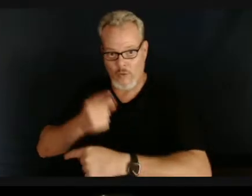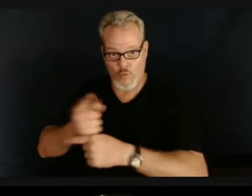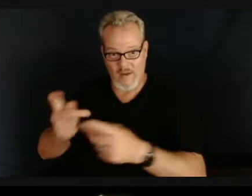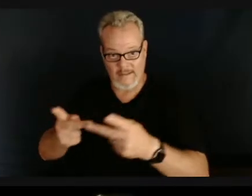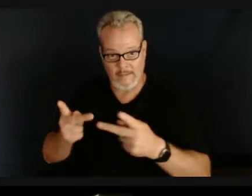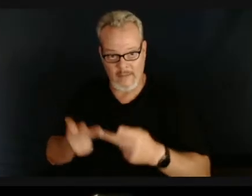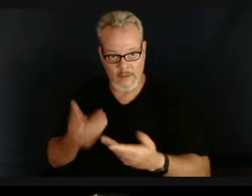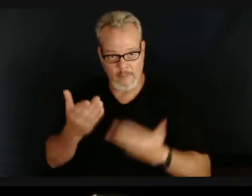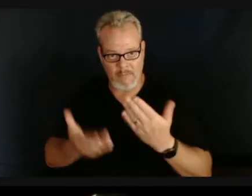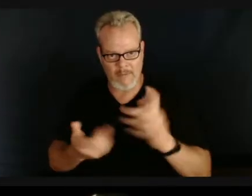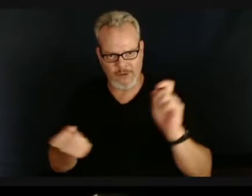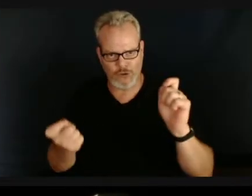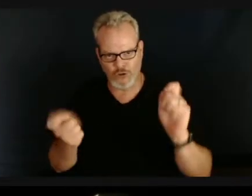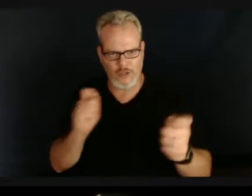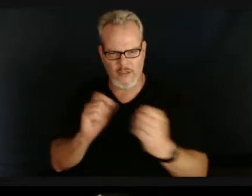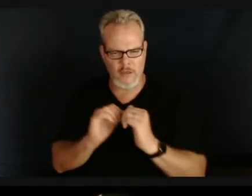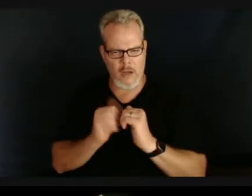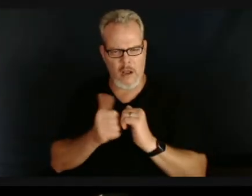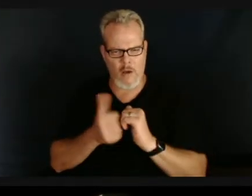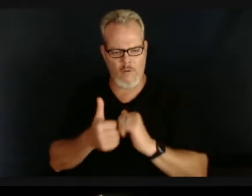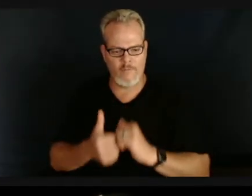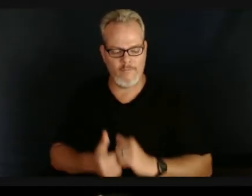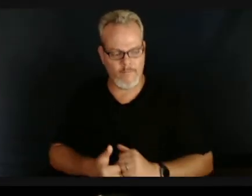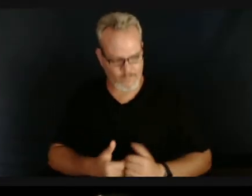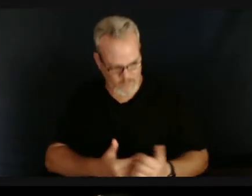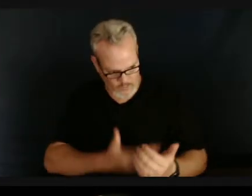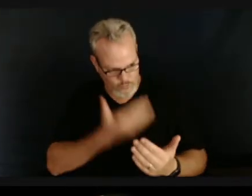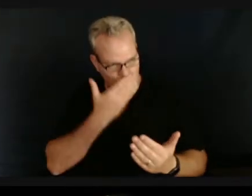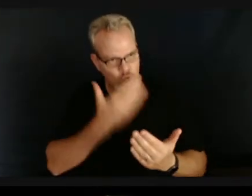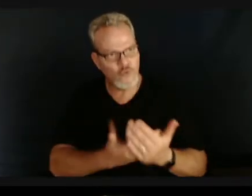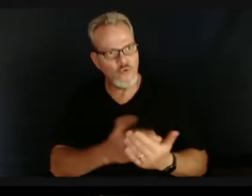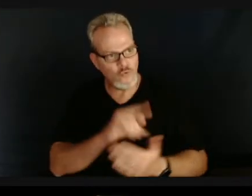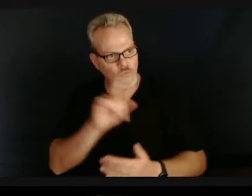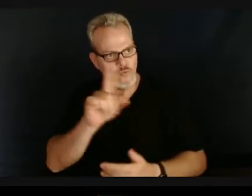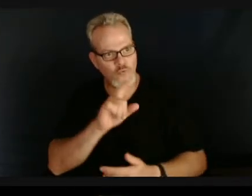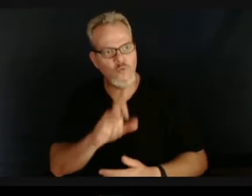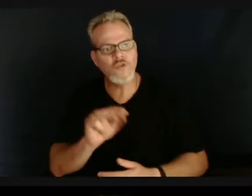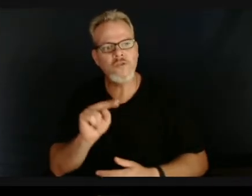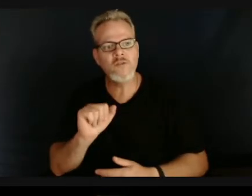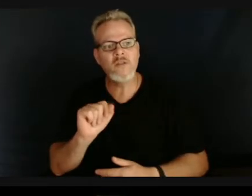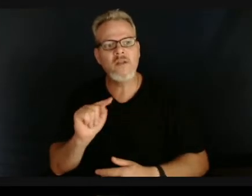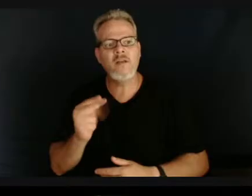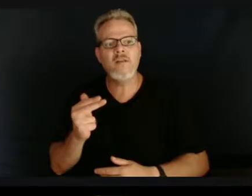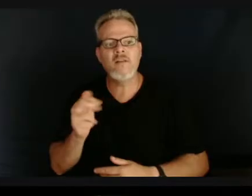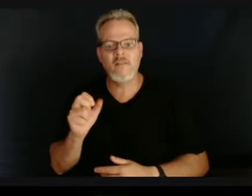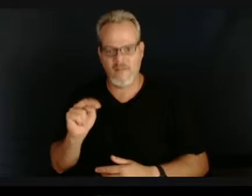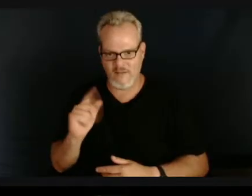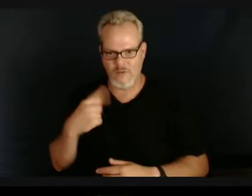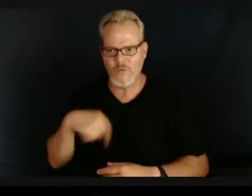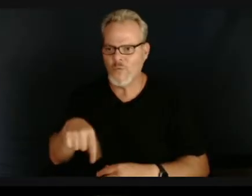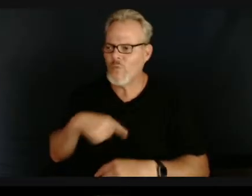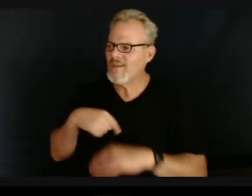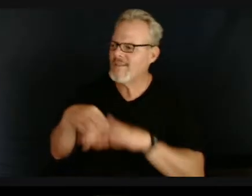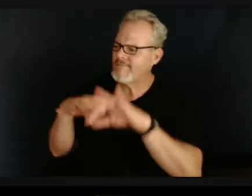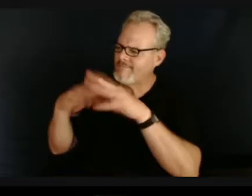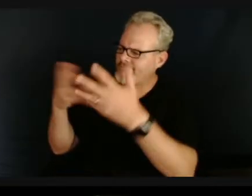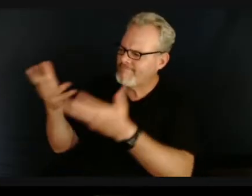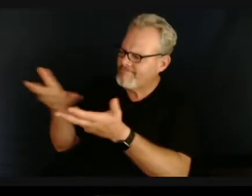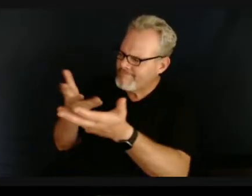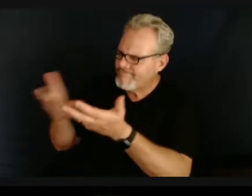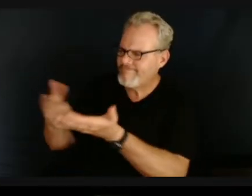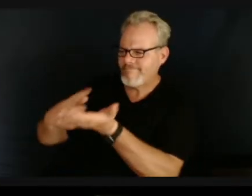change? Yeah, it's a great question, Nathan. I think, we can discuss and speculate a little bit, but we don't really have